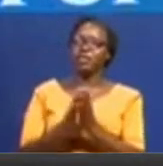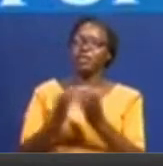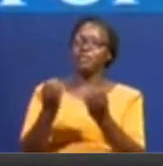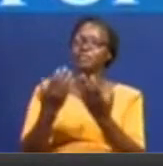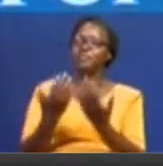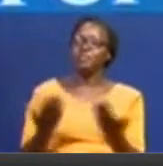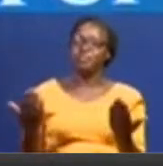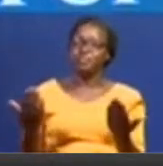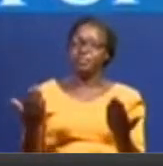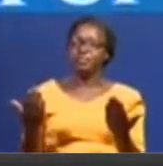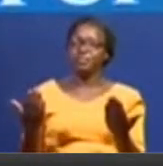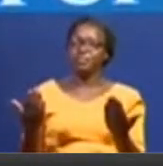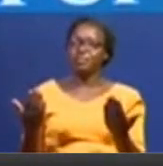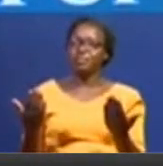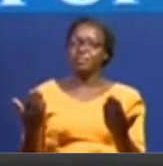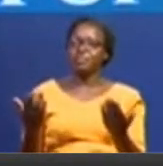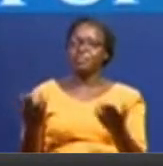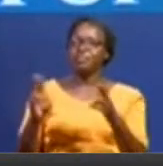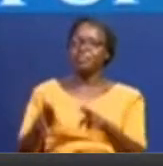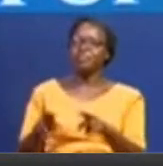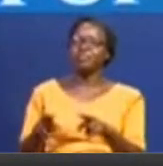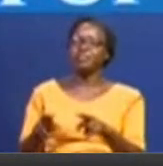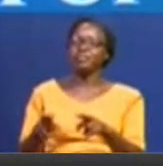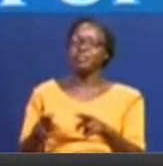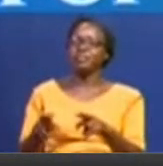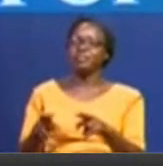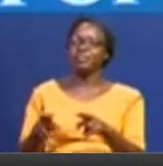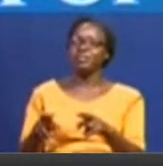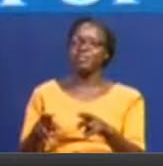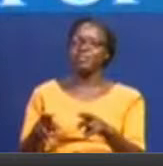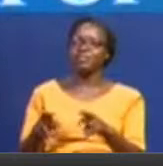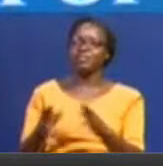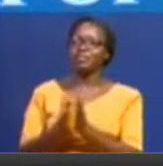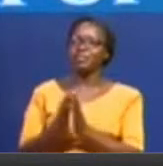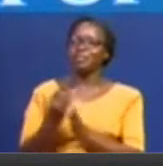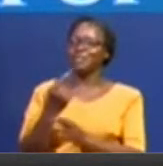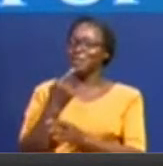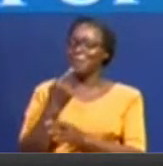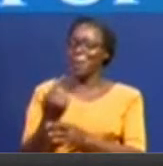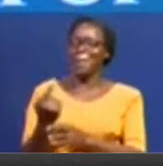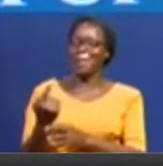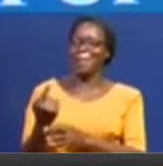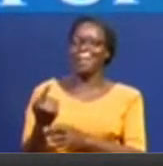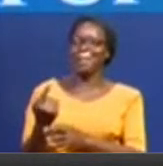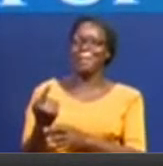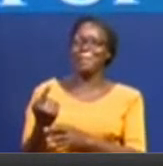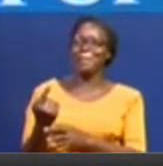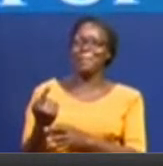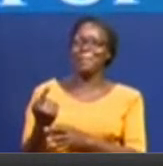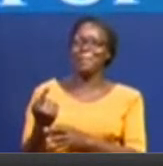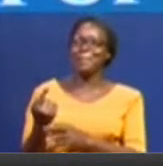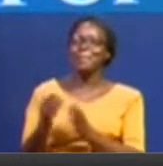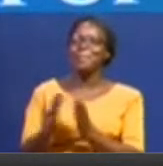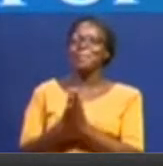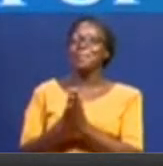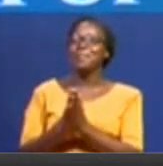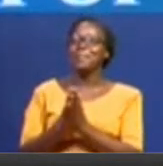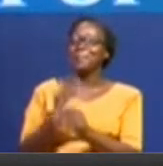are happening there that it's at one point you are dealing with a group of 100 for dealing with family health. The next thing you are